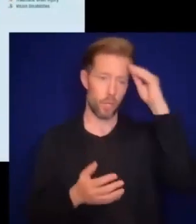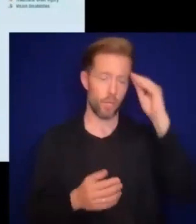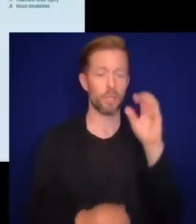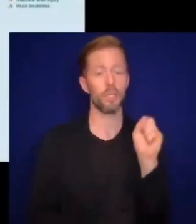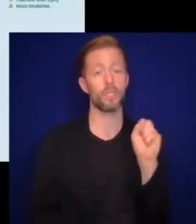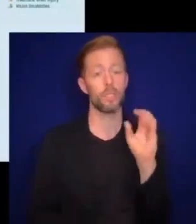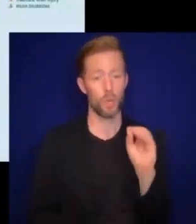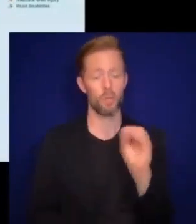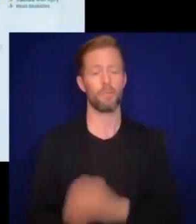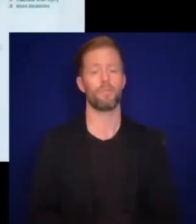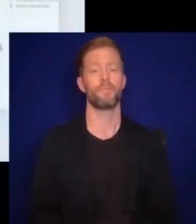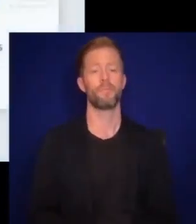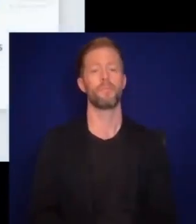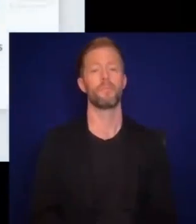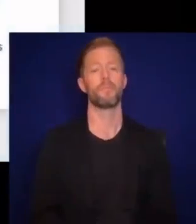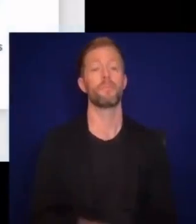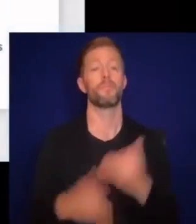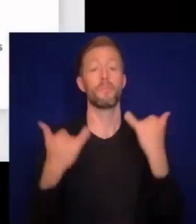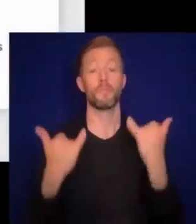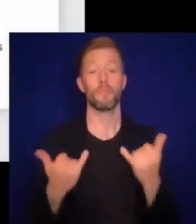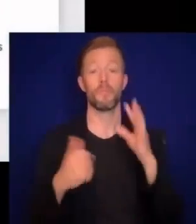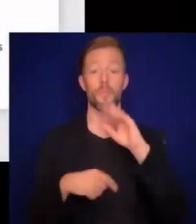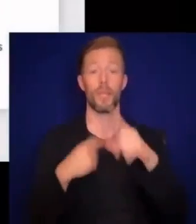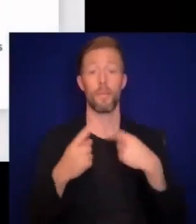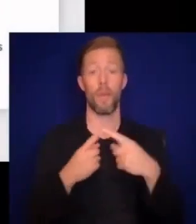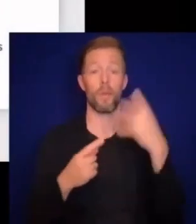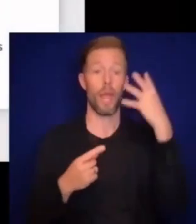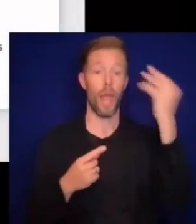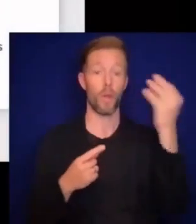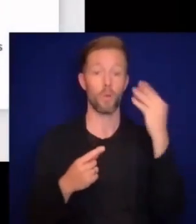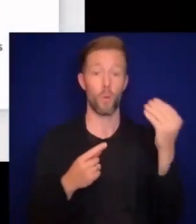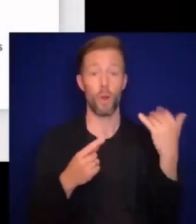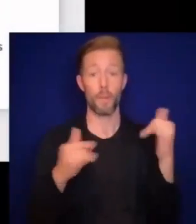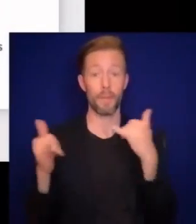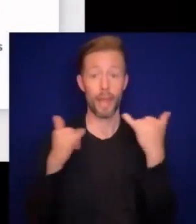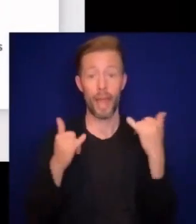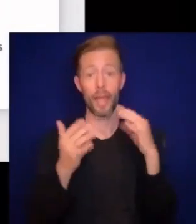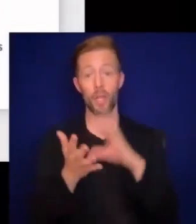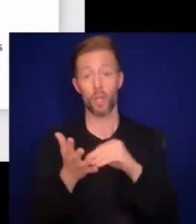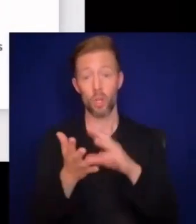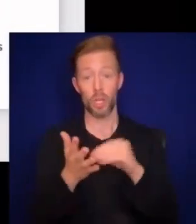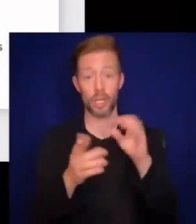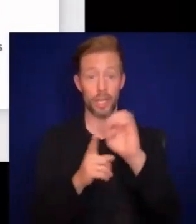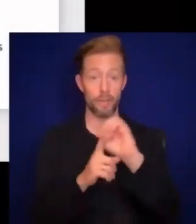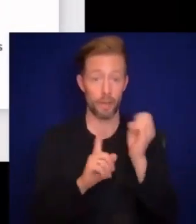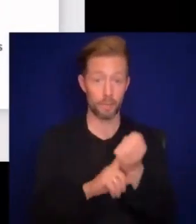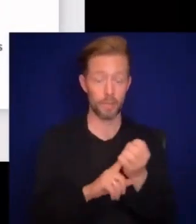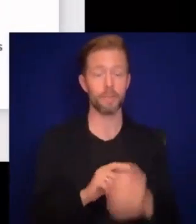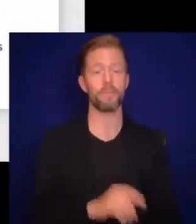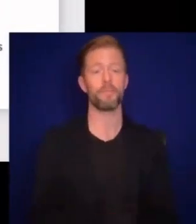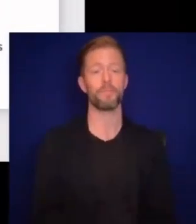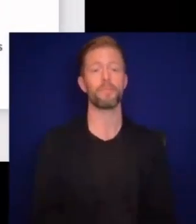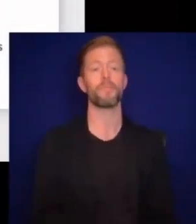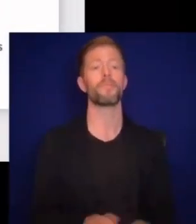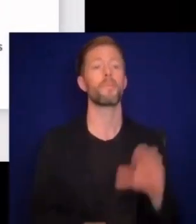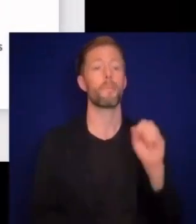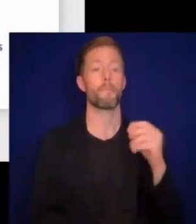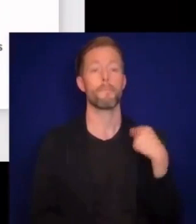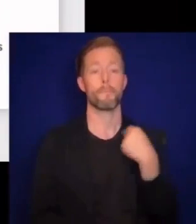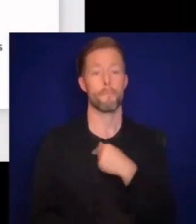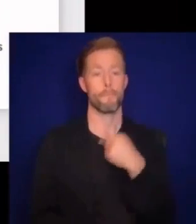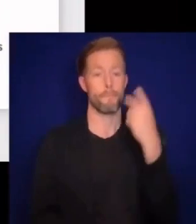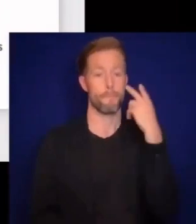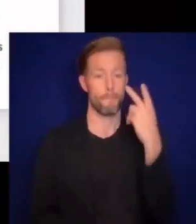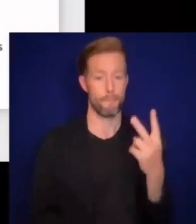STEM learning. So let's talk about outdoor play and learning and gardening. And